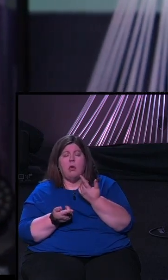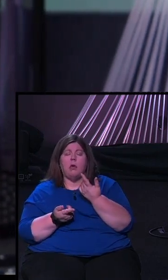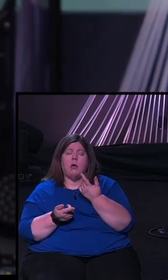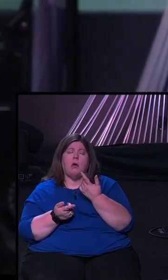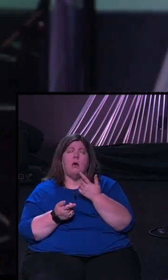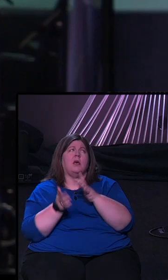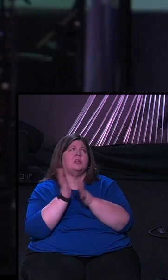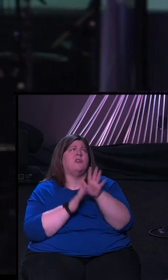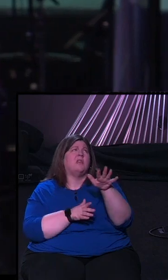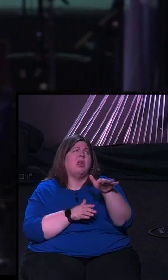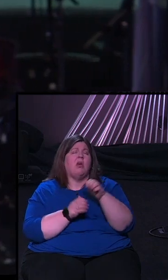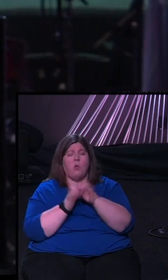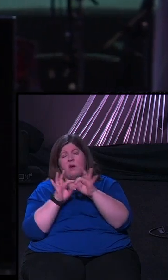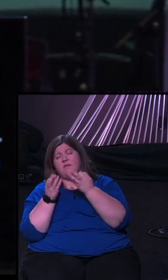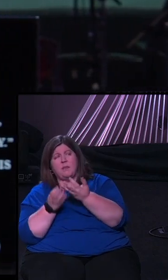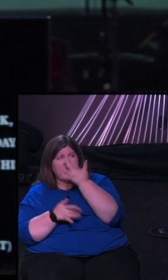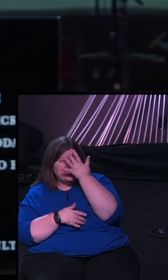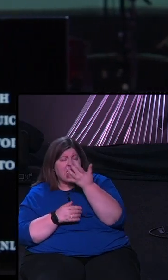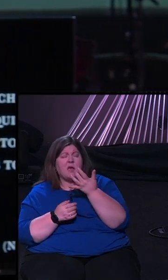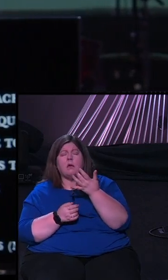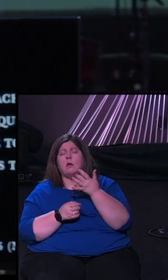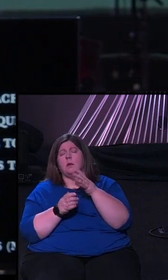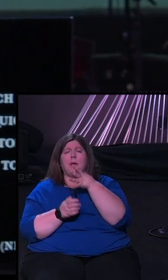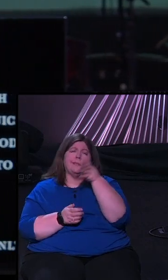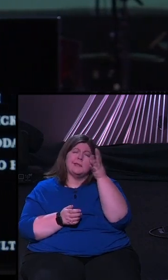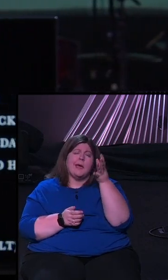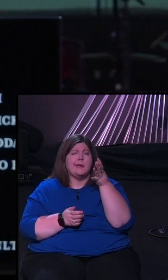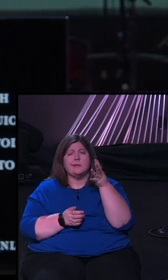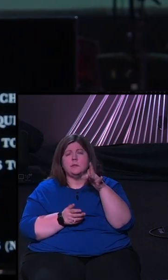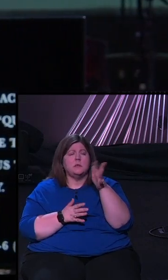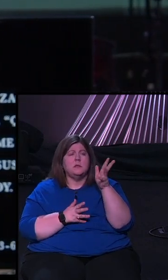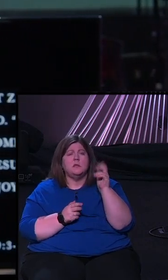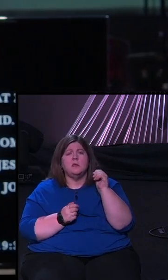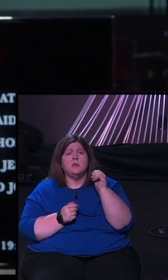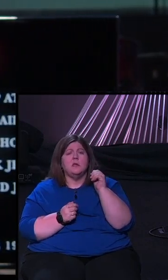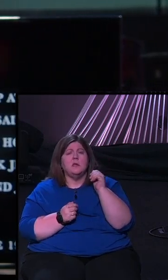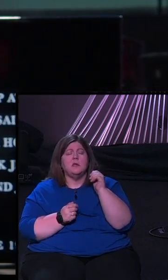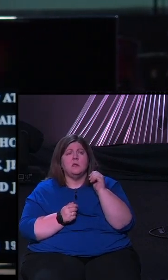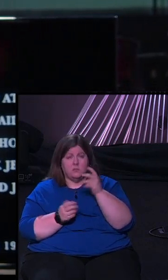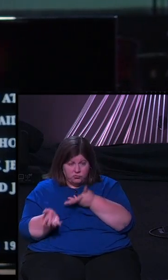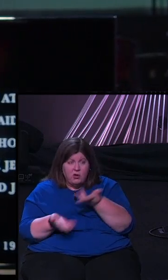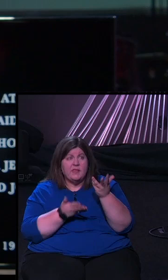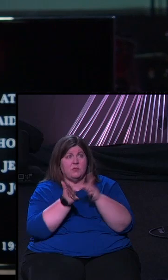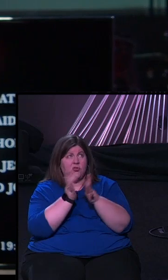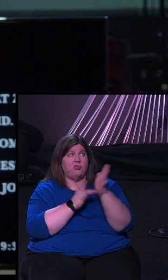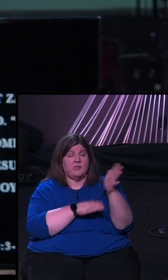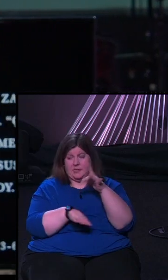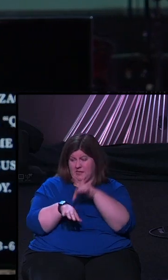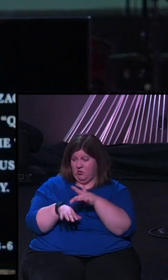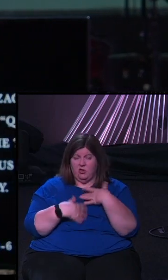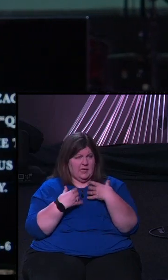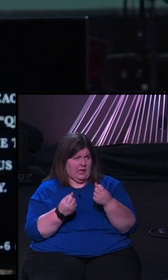up to Jesus, or people who had sick relatives or kids or family members or moms or dads or in-laws. They brought them to Jesus, and Jesus healed